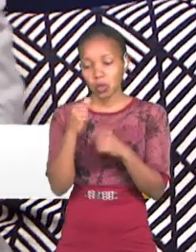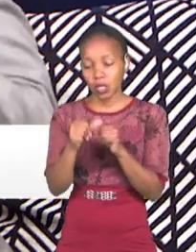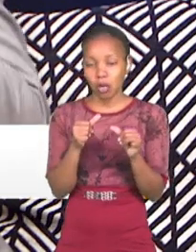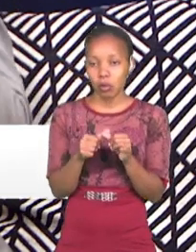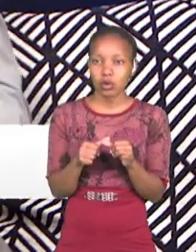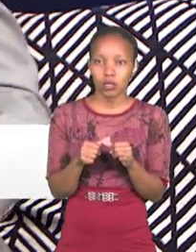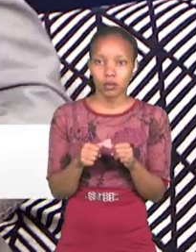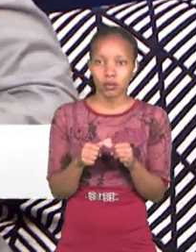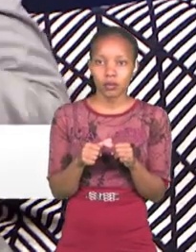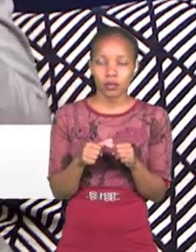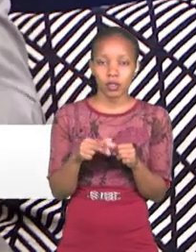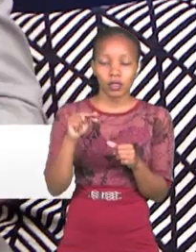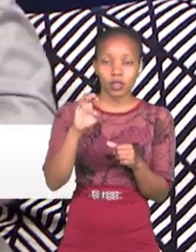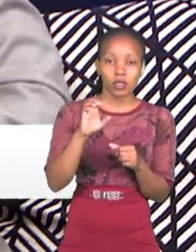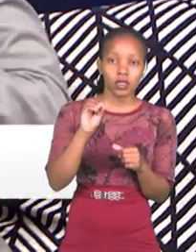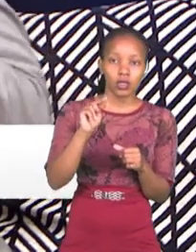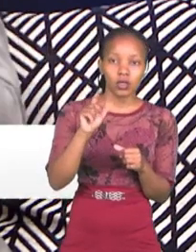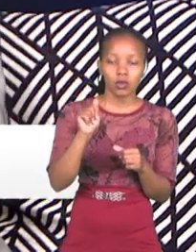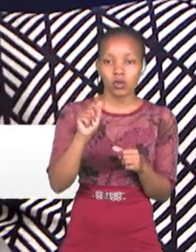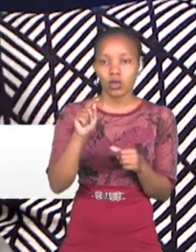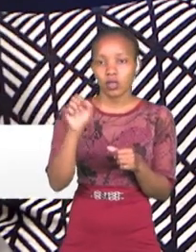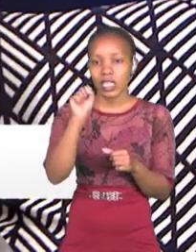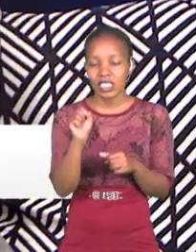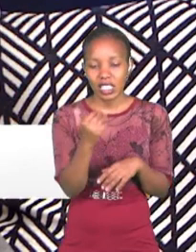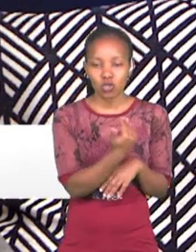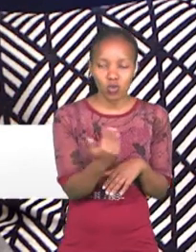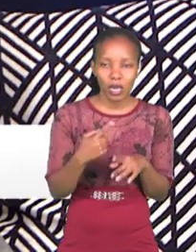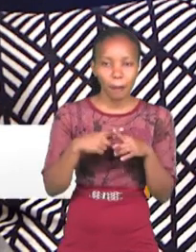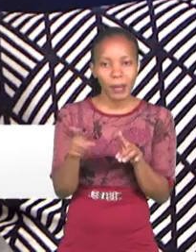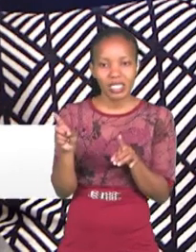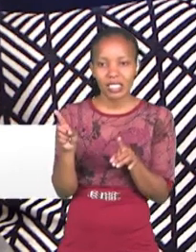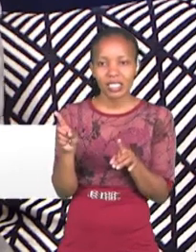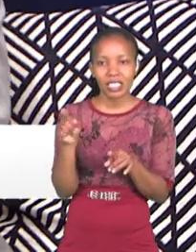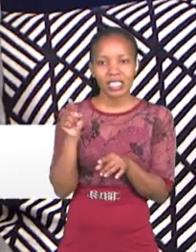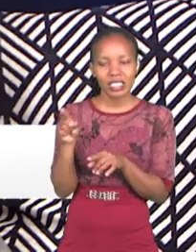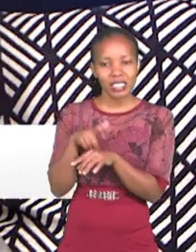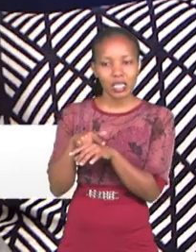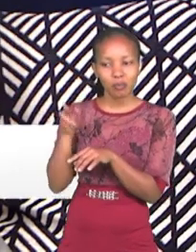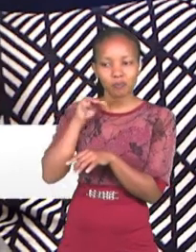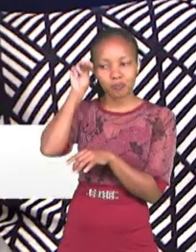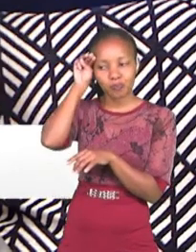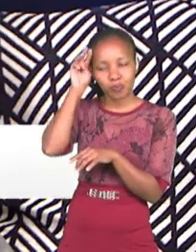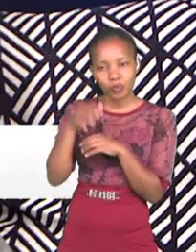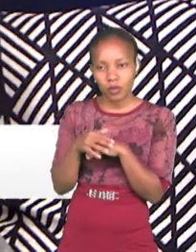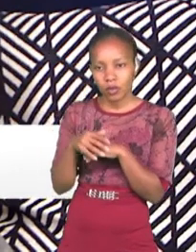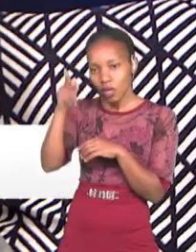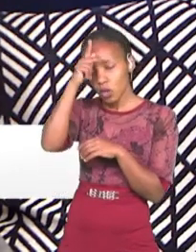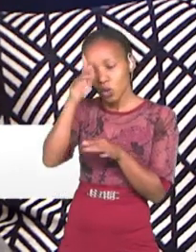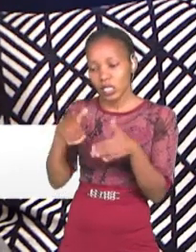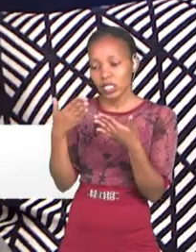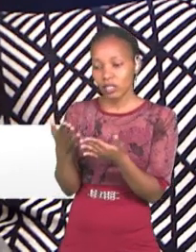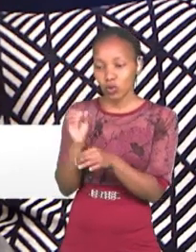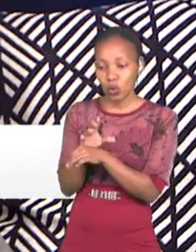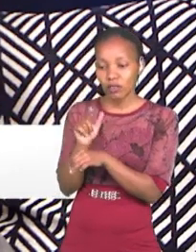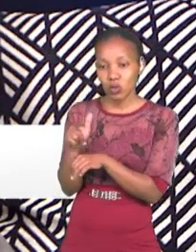about neonates, the infants, the children. Now, adolescents, have you been maybe equipped with the knowledge on how to even talk to